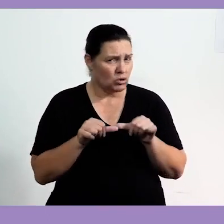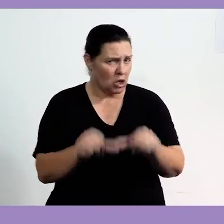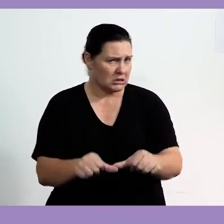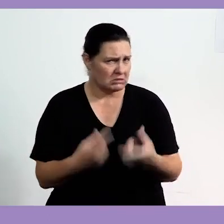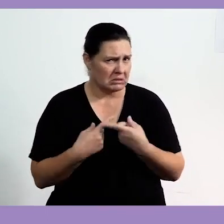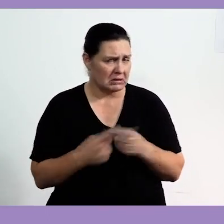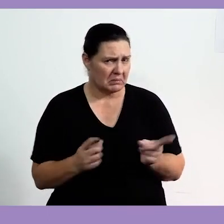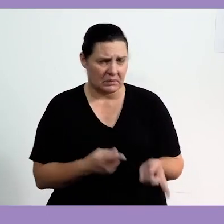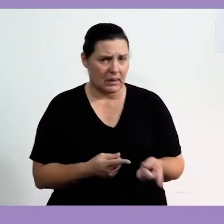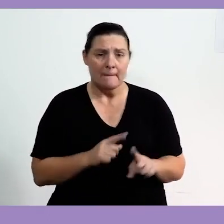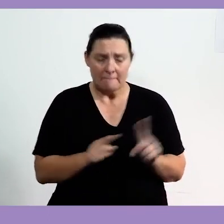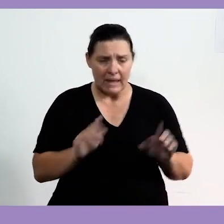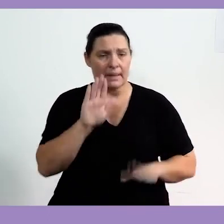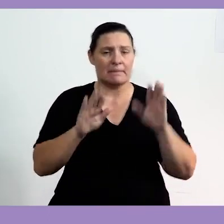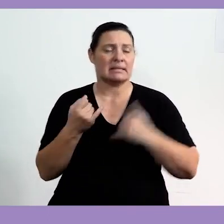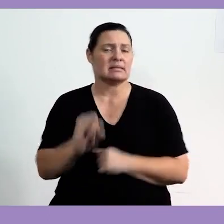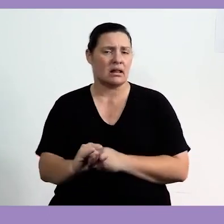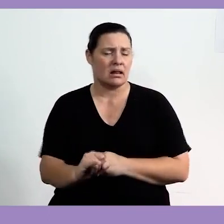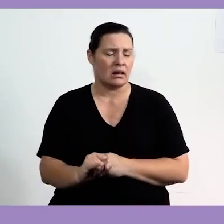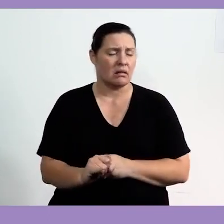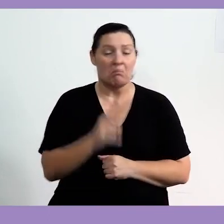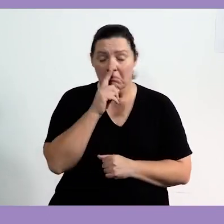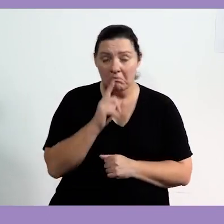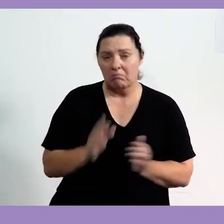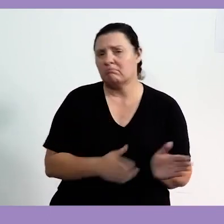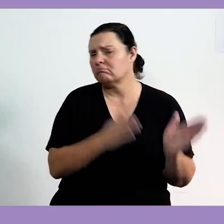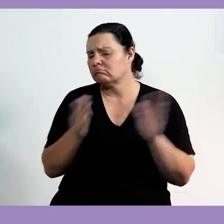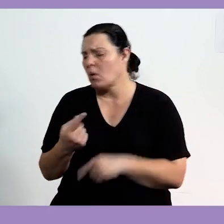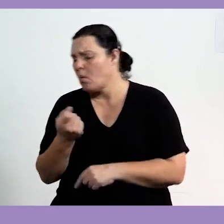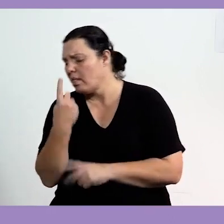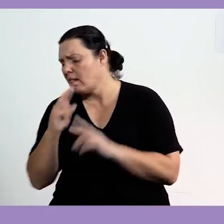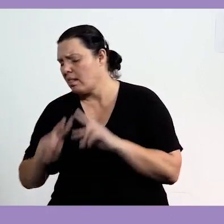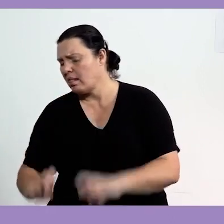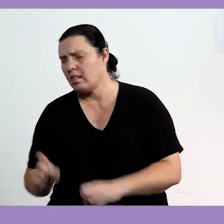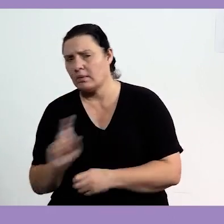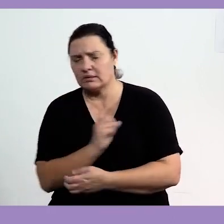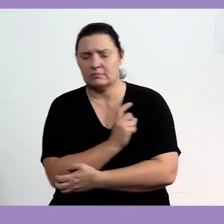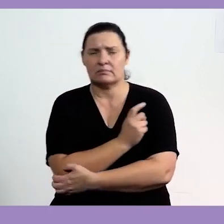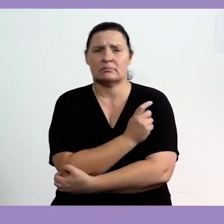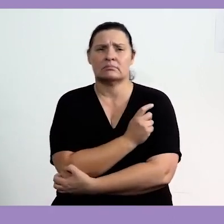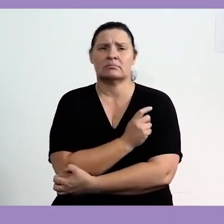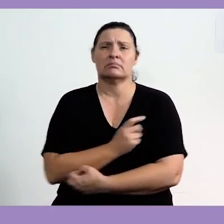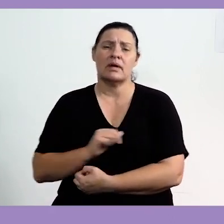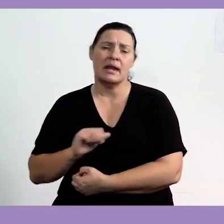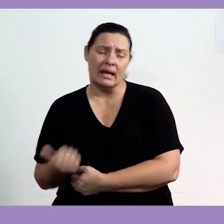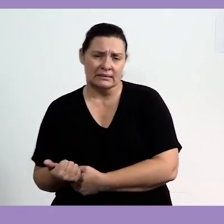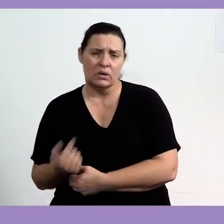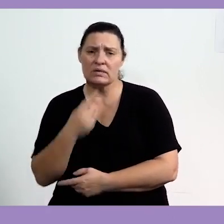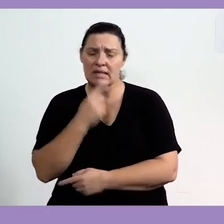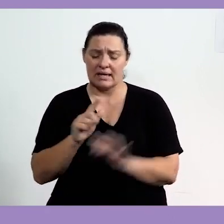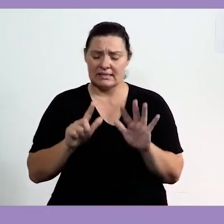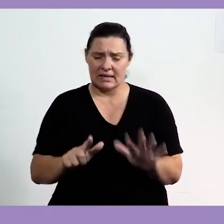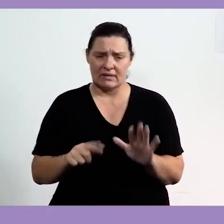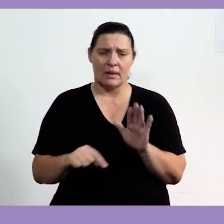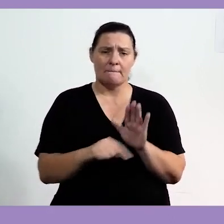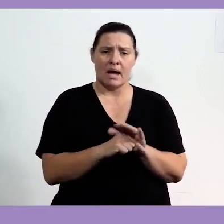longer constant, but it is still a pattern? So let's investigate what is going on here. So for us to get to the next one,